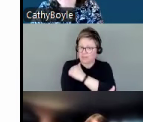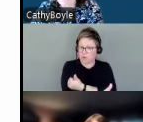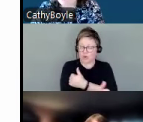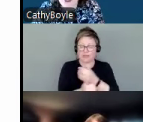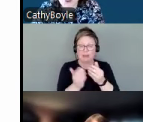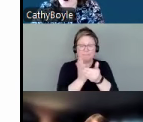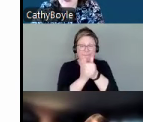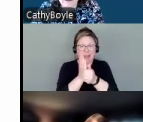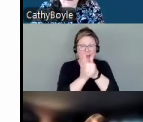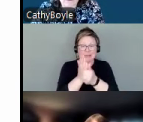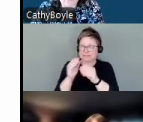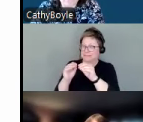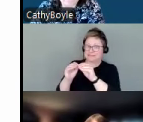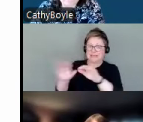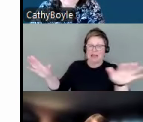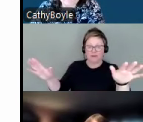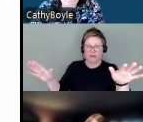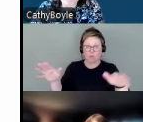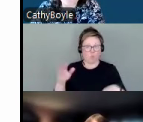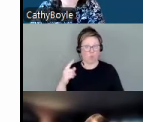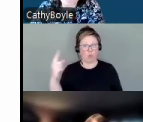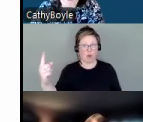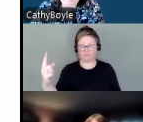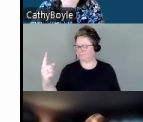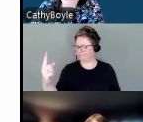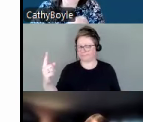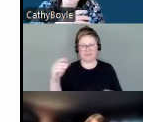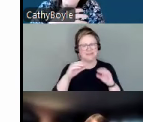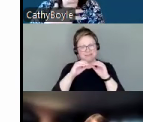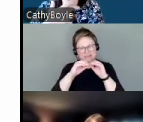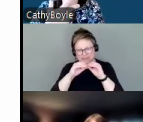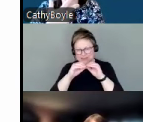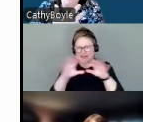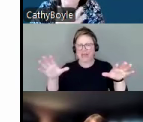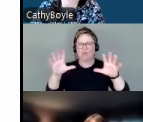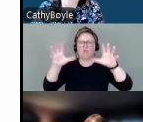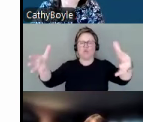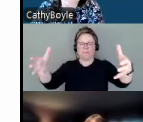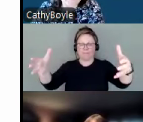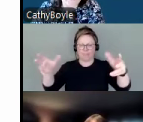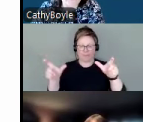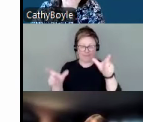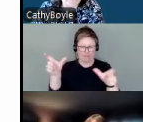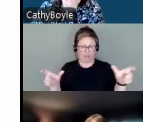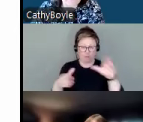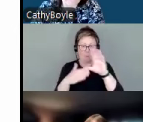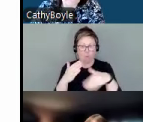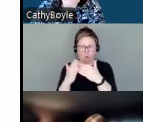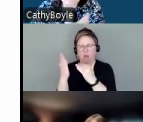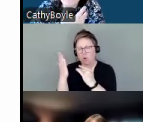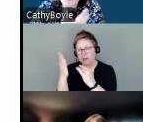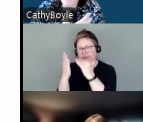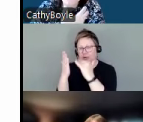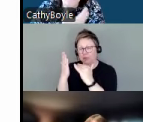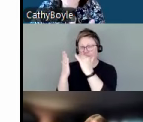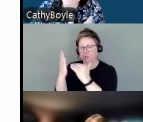don't send out just one. They send out packets to a group of people who are near the top of the list. And